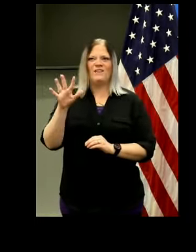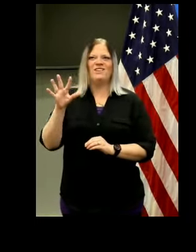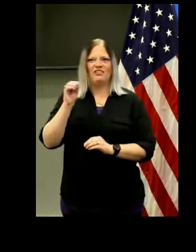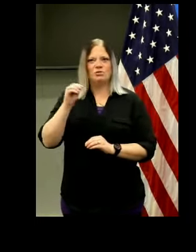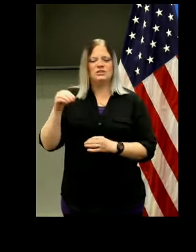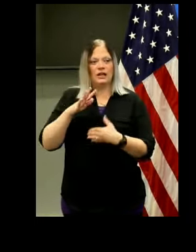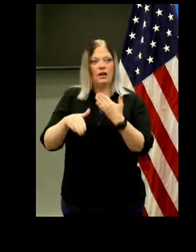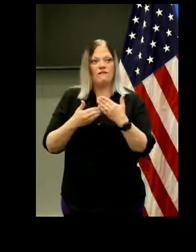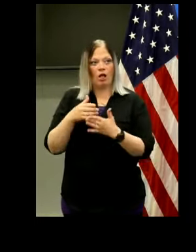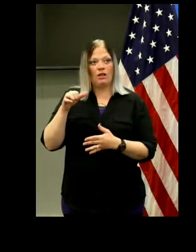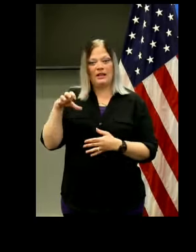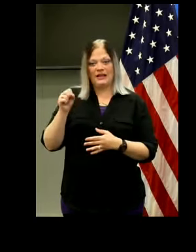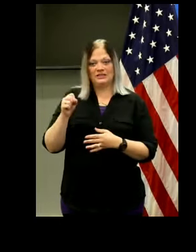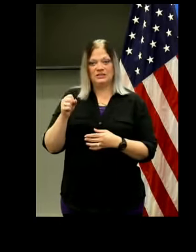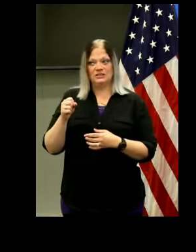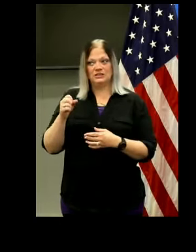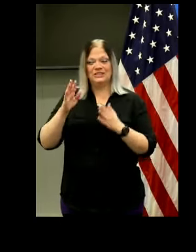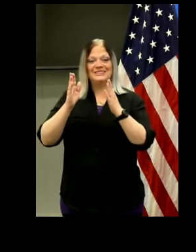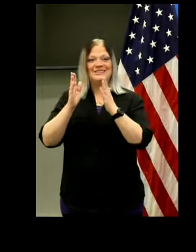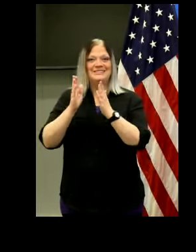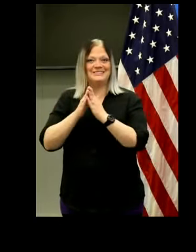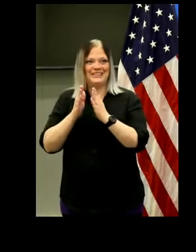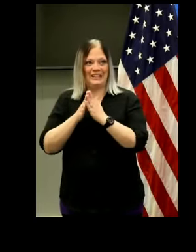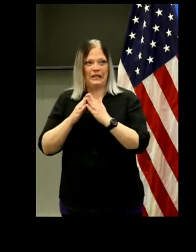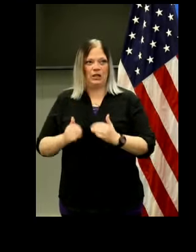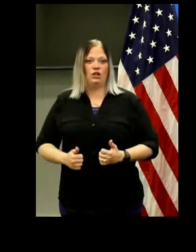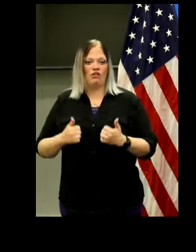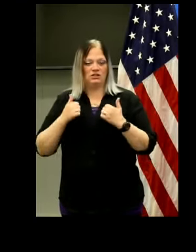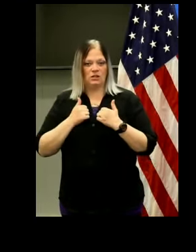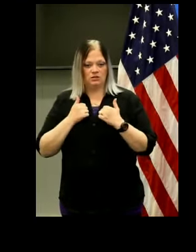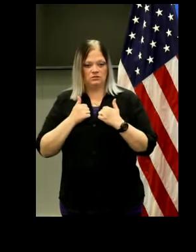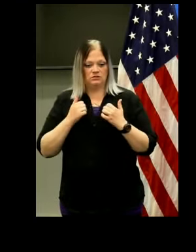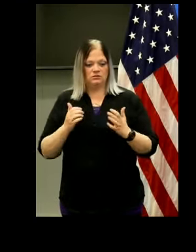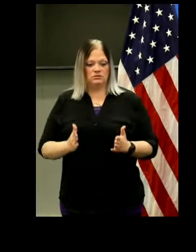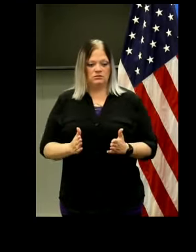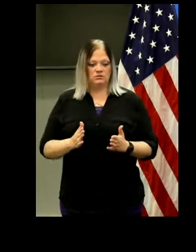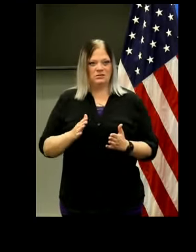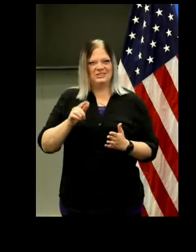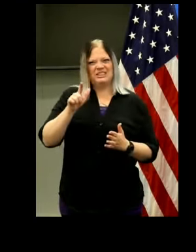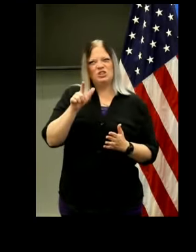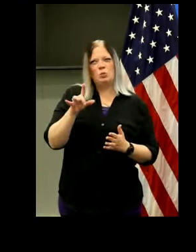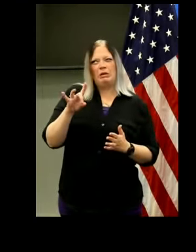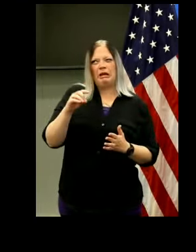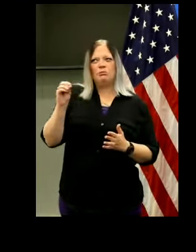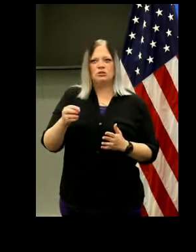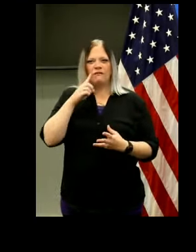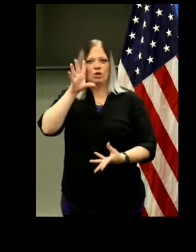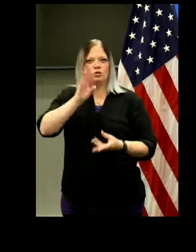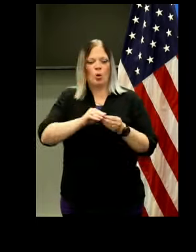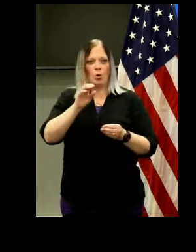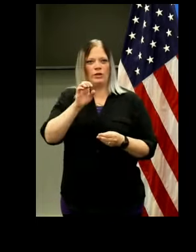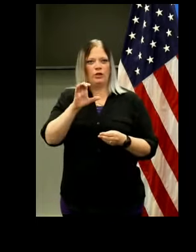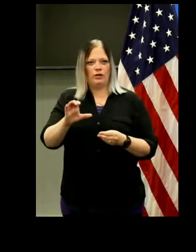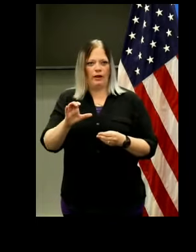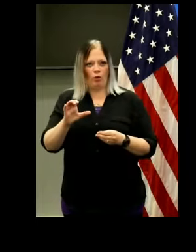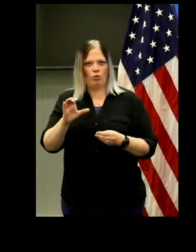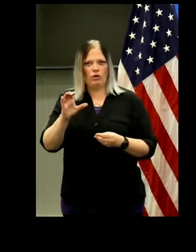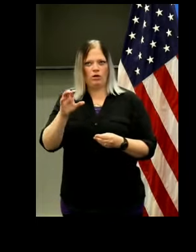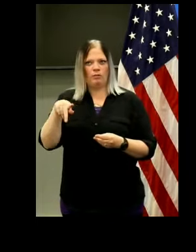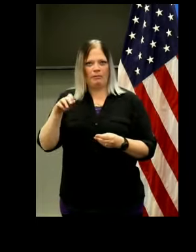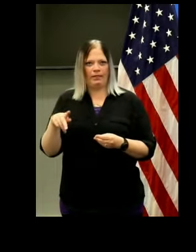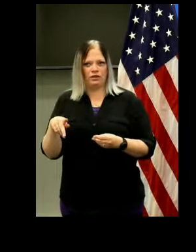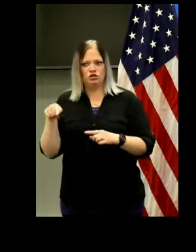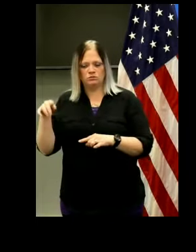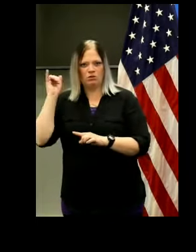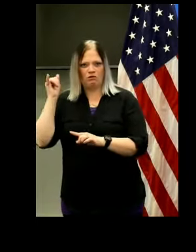45% of all cases have been city residents, and the population of Erie County is only about 28% for the city of Buffalo. But this number is different when it comes